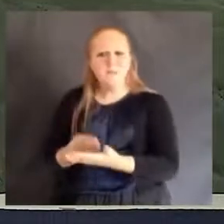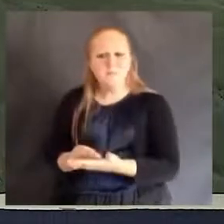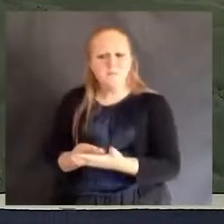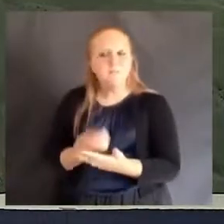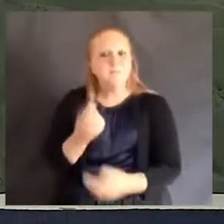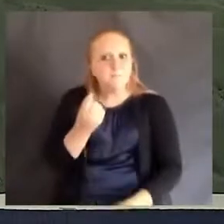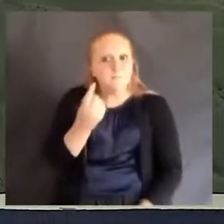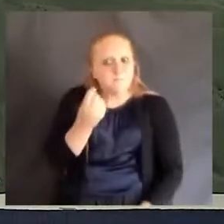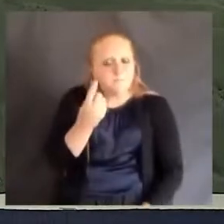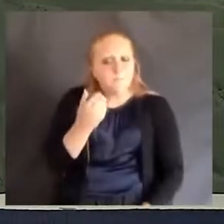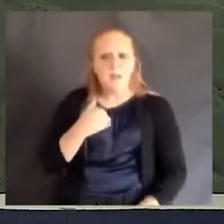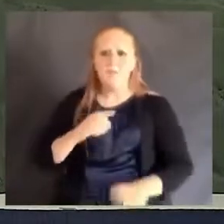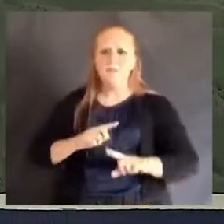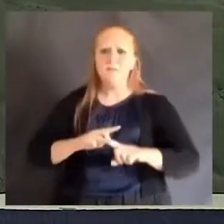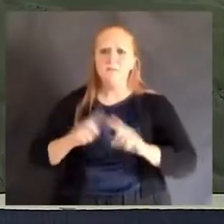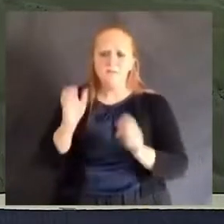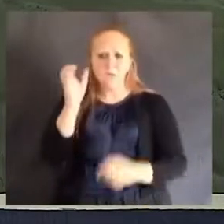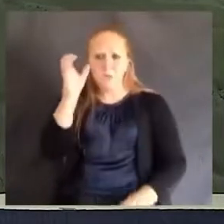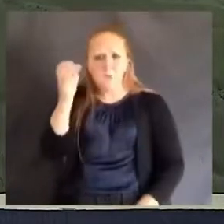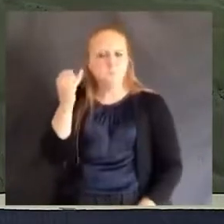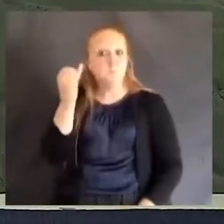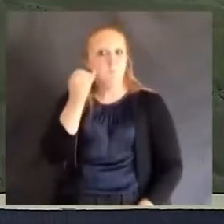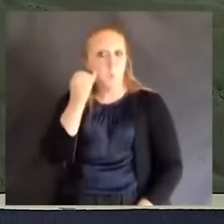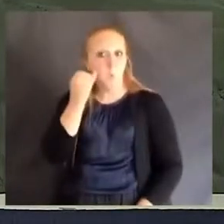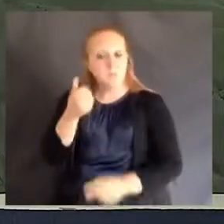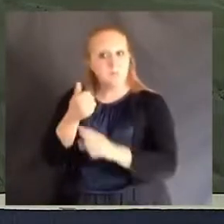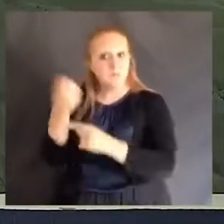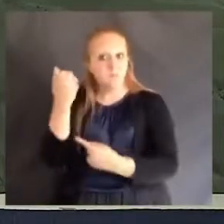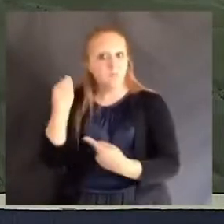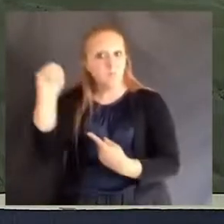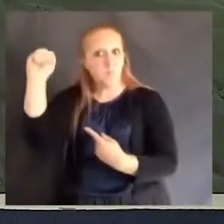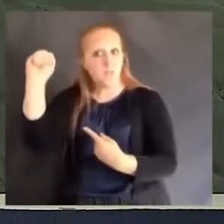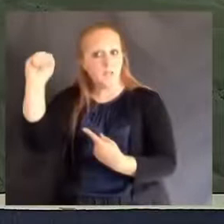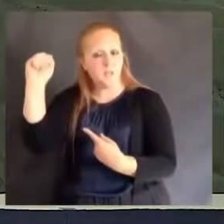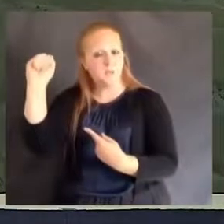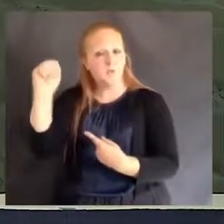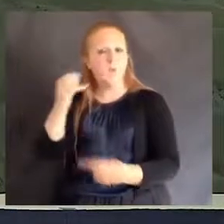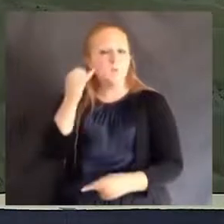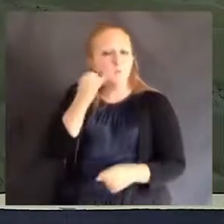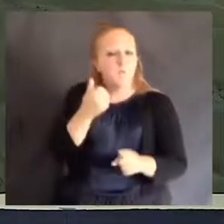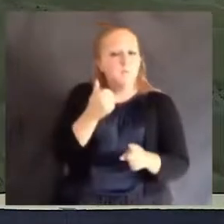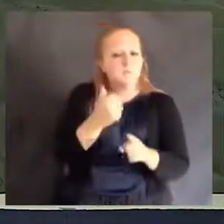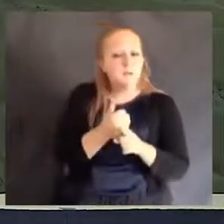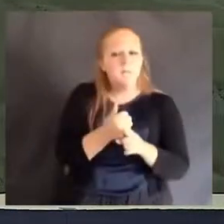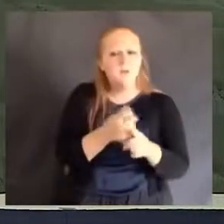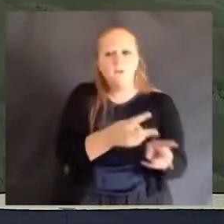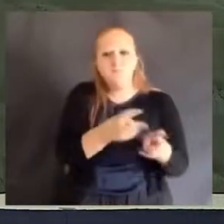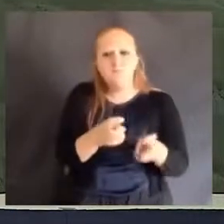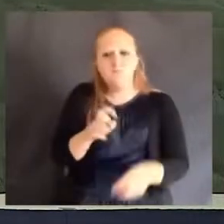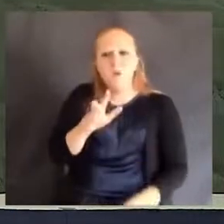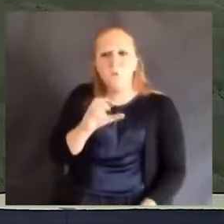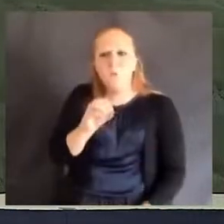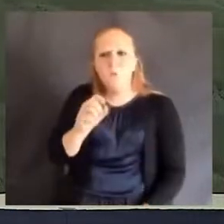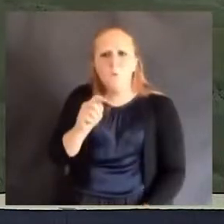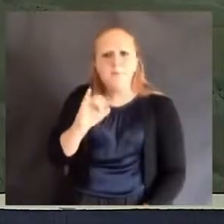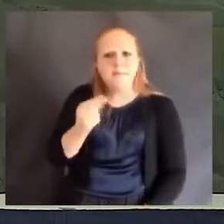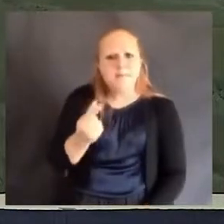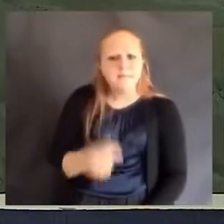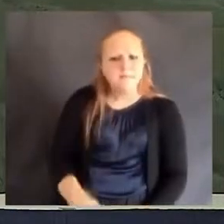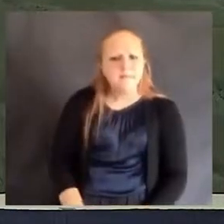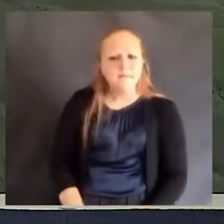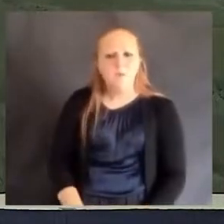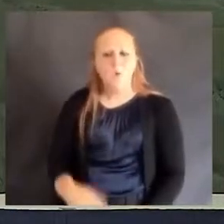a protester and looting. There's a difference between a protester and a gun charge.